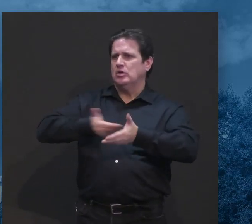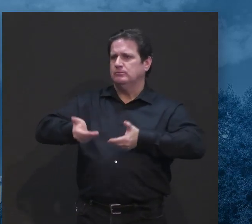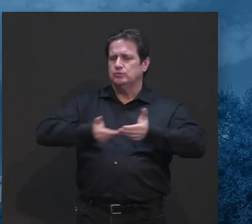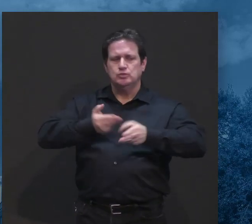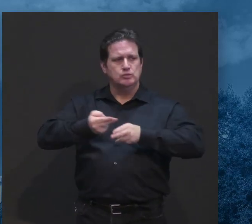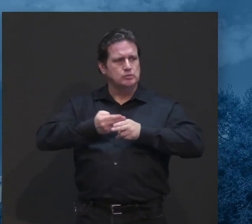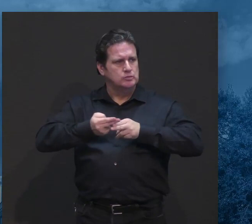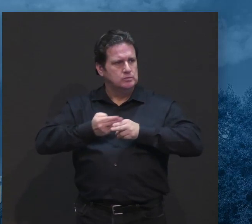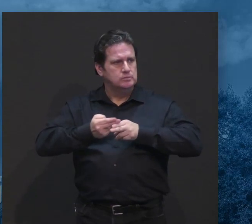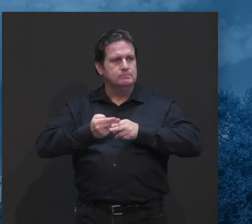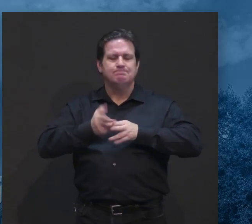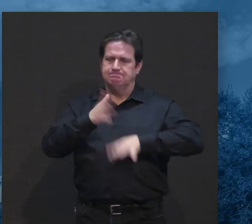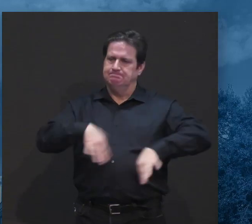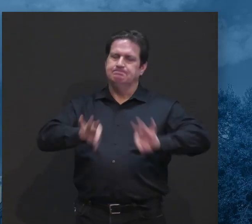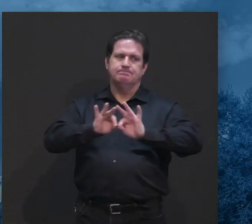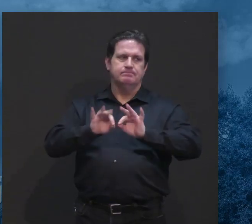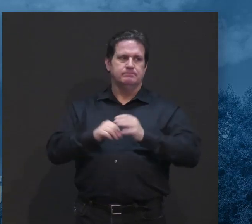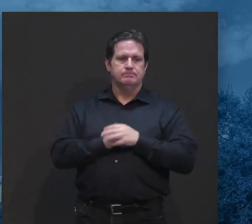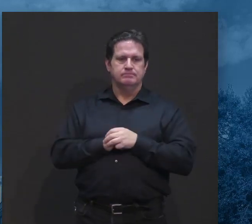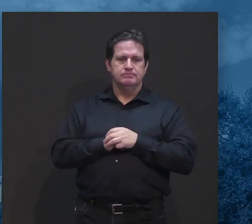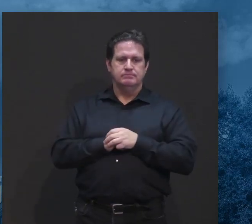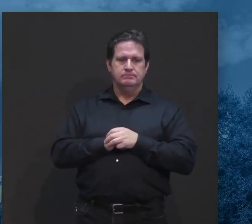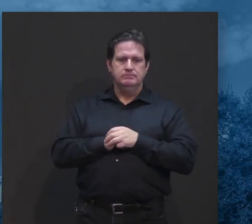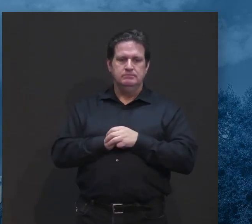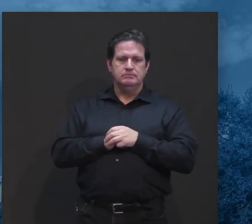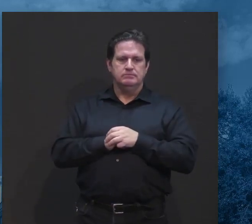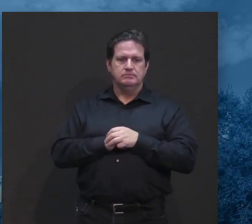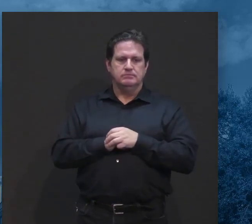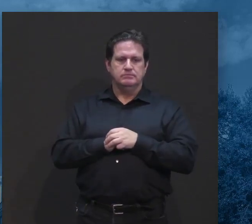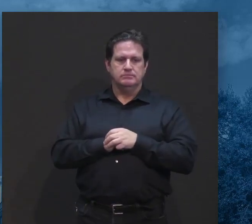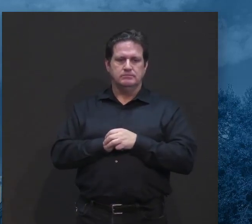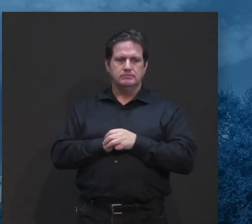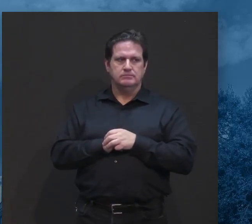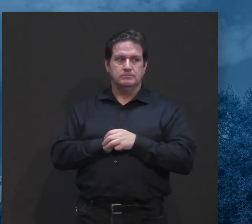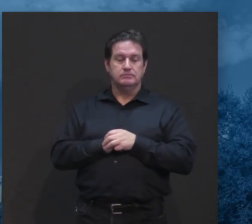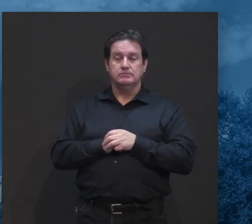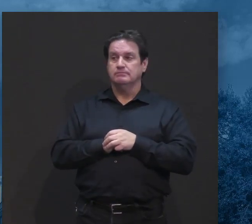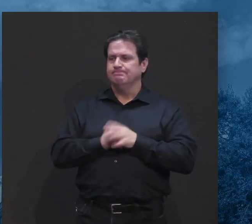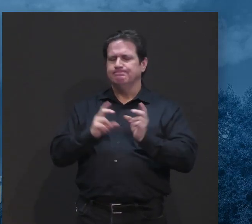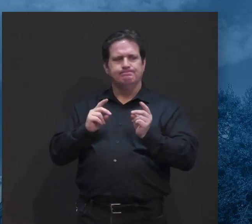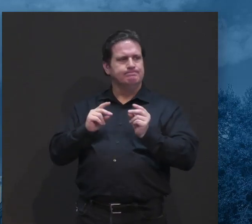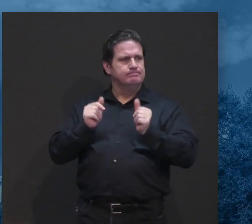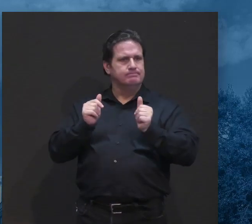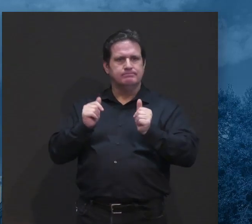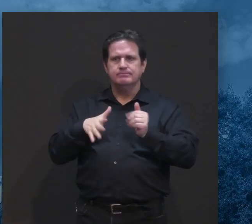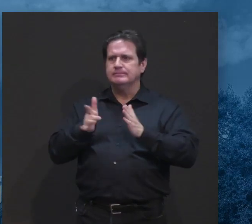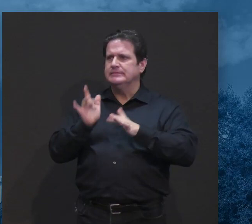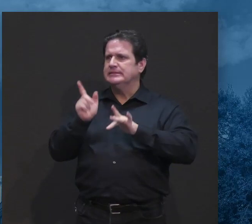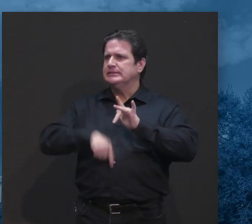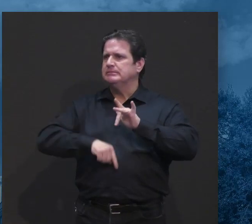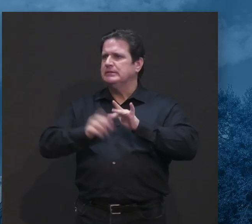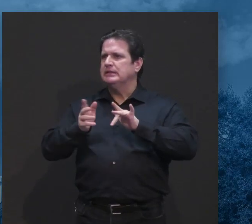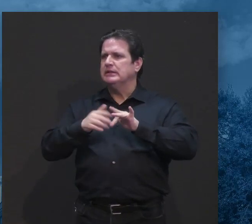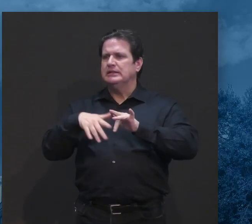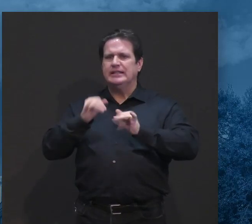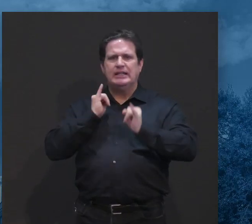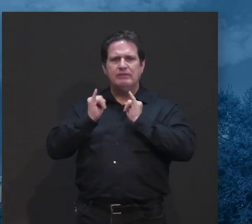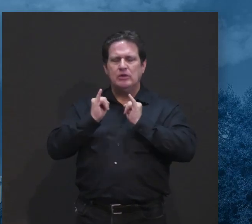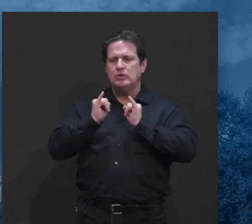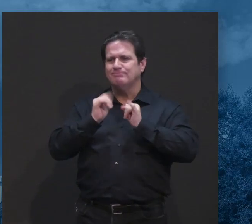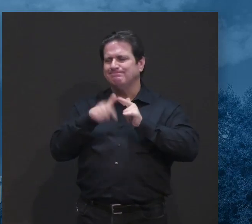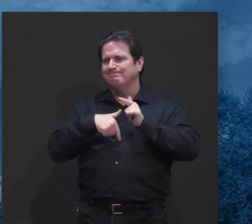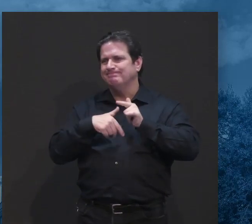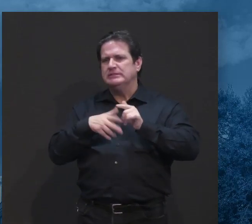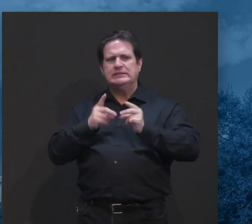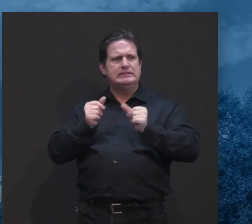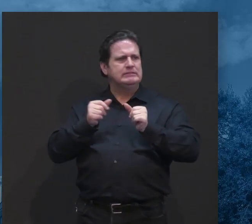So that's important. We're looking at very quickly skipping parts of the interviews, so making